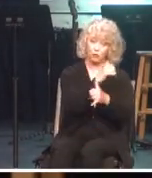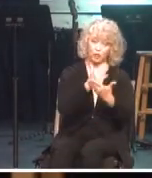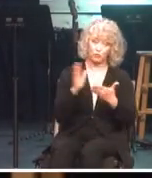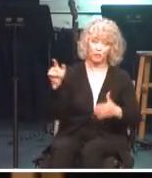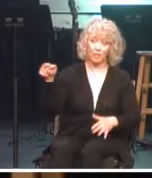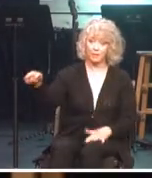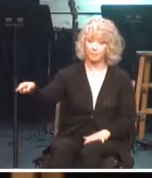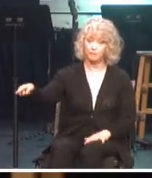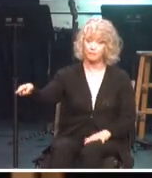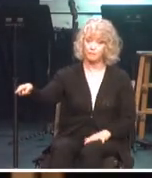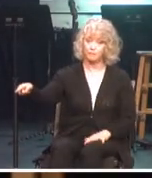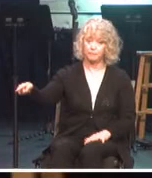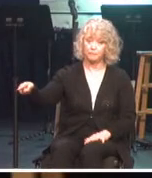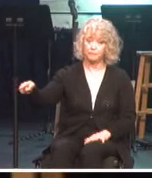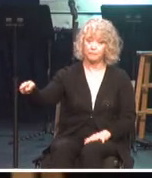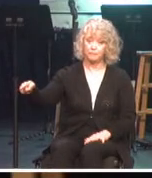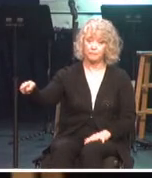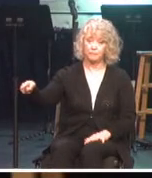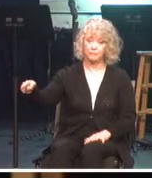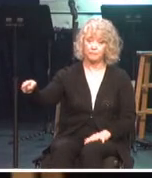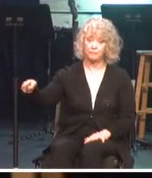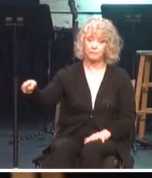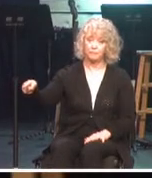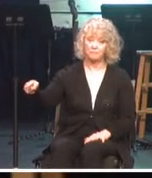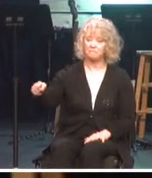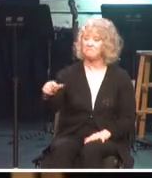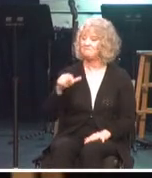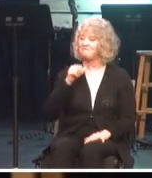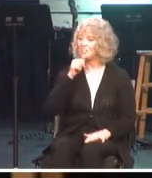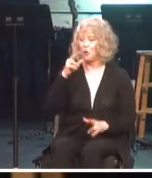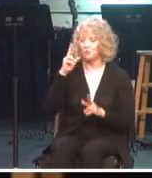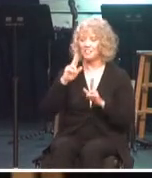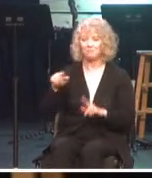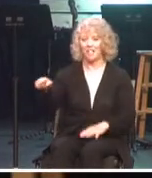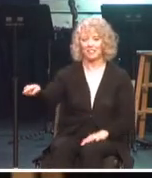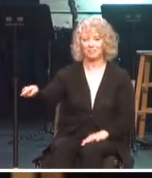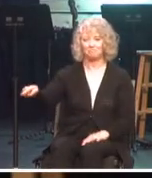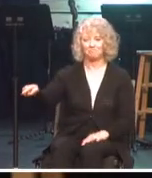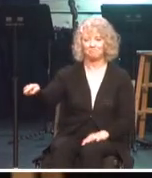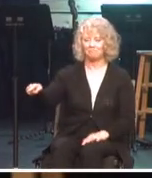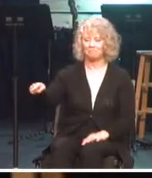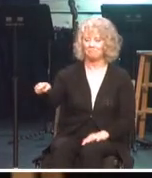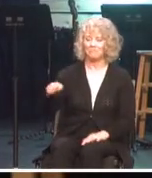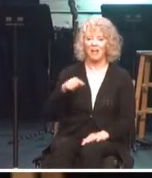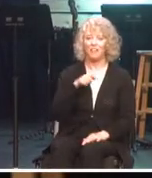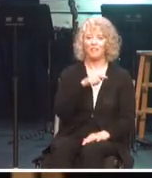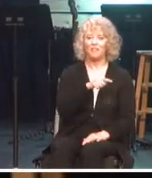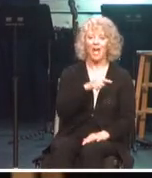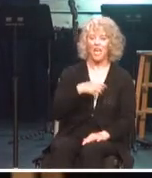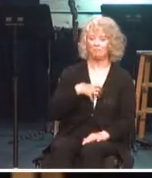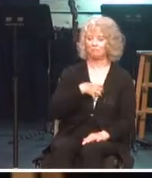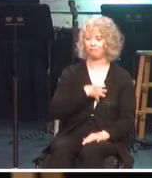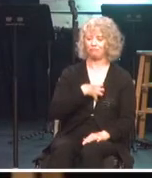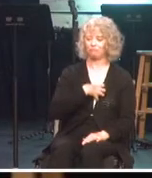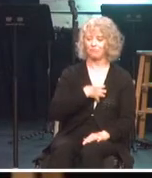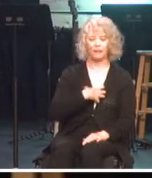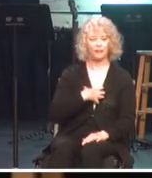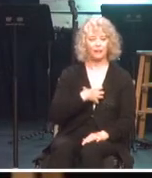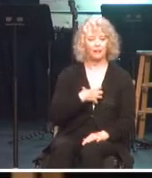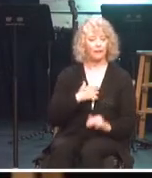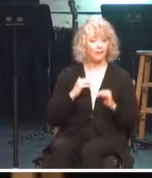And then they just dismiss him. Look at verse 42 again. How, they're irritated. How does